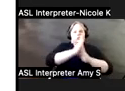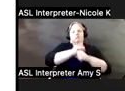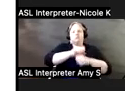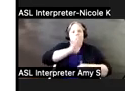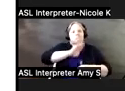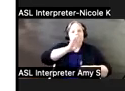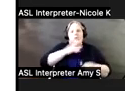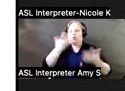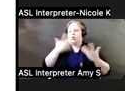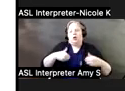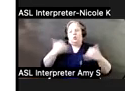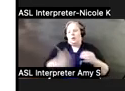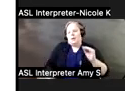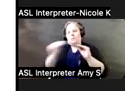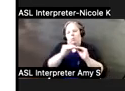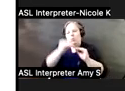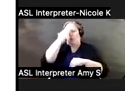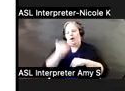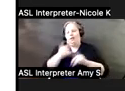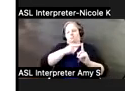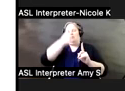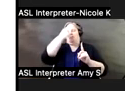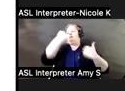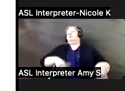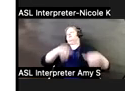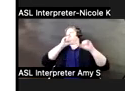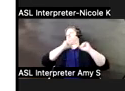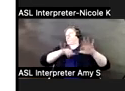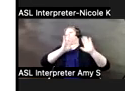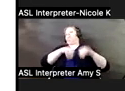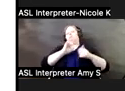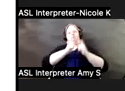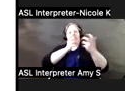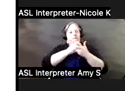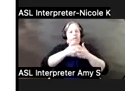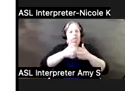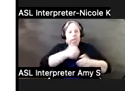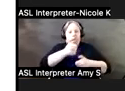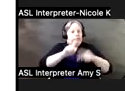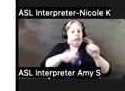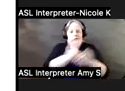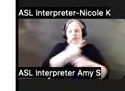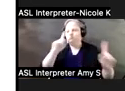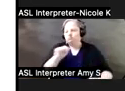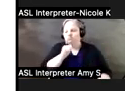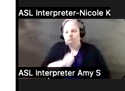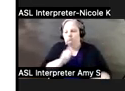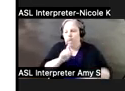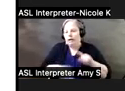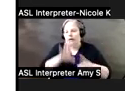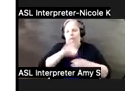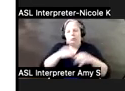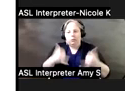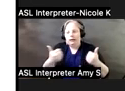again. And because they're going to think that using this adaptive controller is impossible, and there's no way they're going to be able to get back to playing the games they wanted to